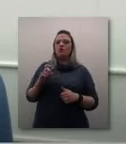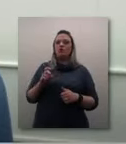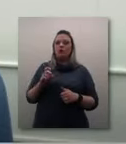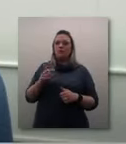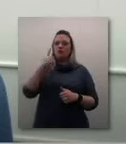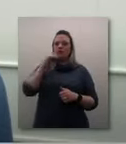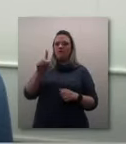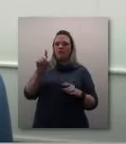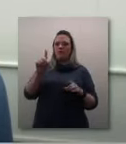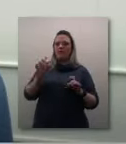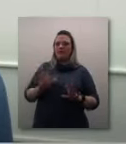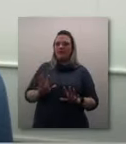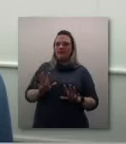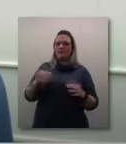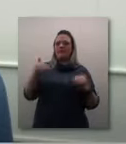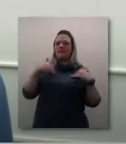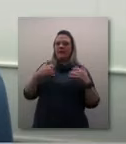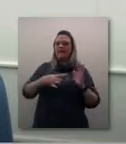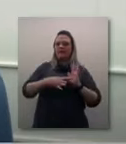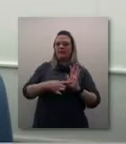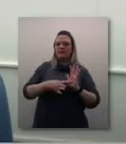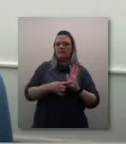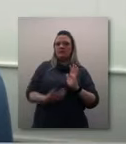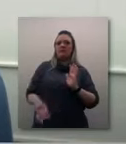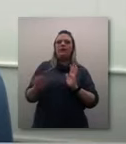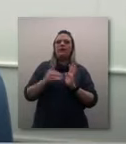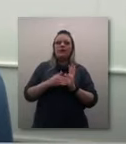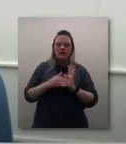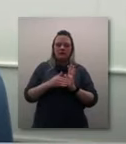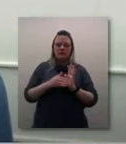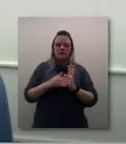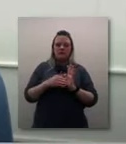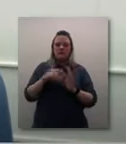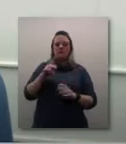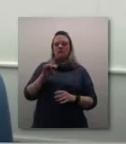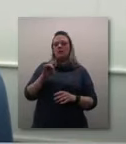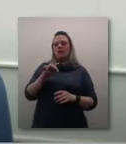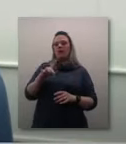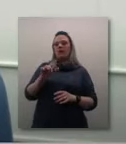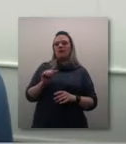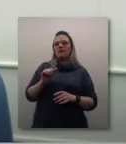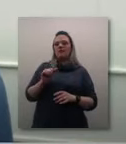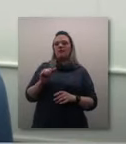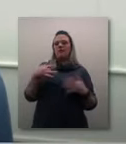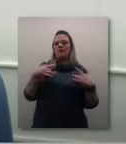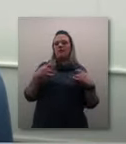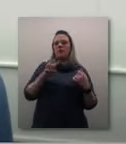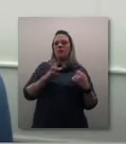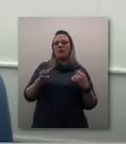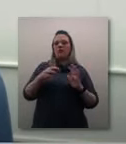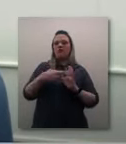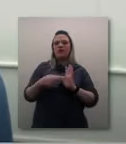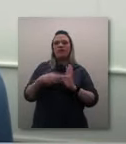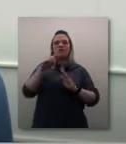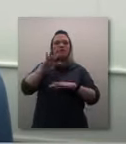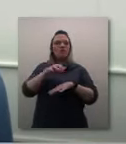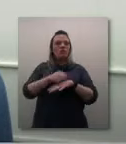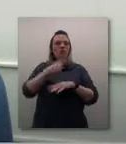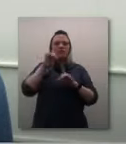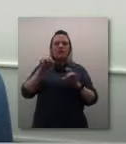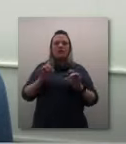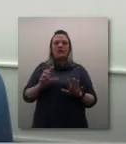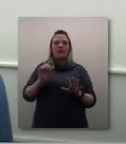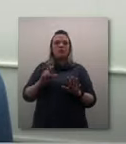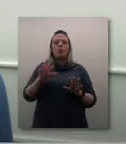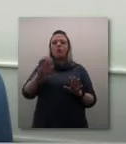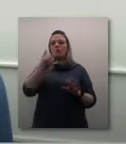COVID-19 testing who is symptomatic. Again, you can go right to the Kaleida Health's website and register for an appointment for a test, or